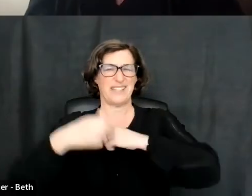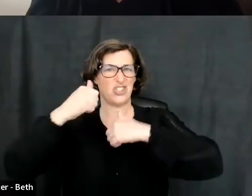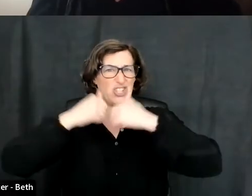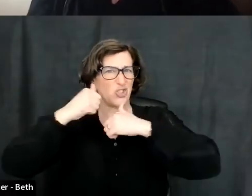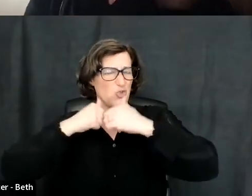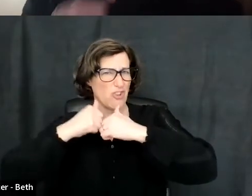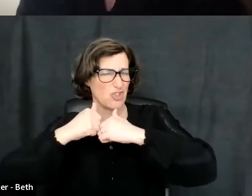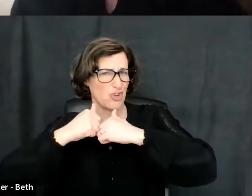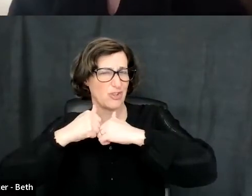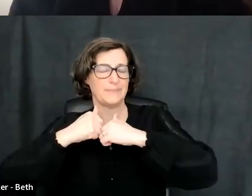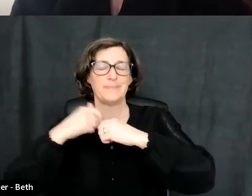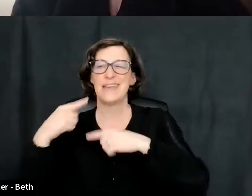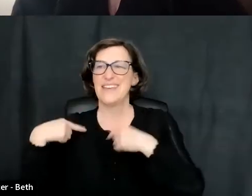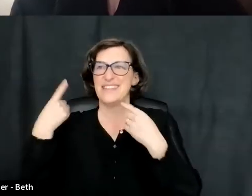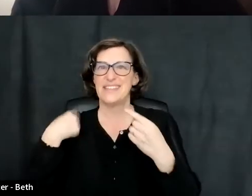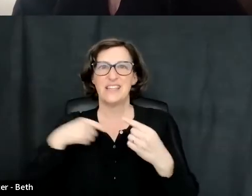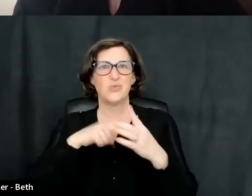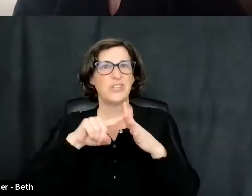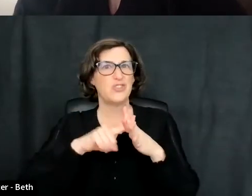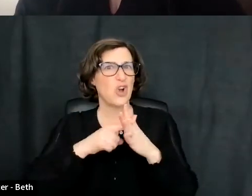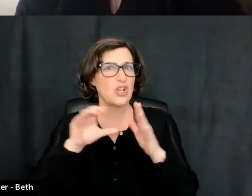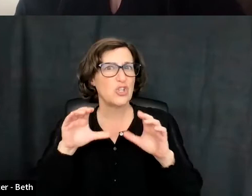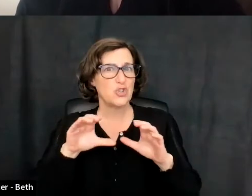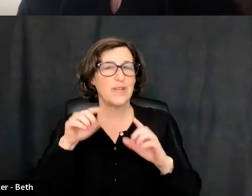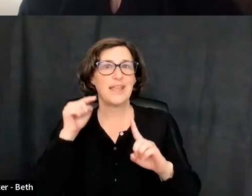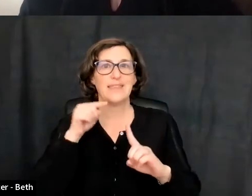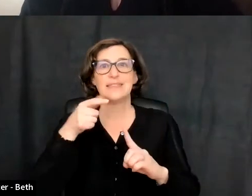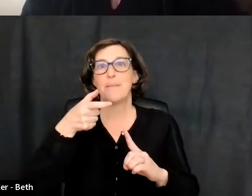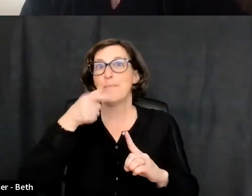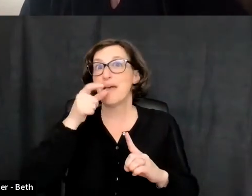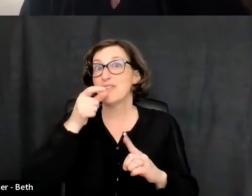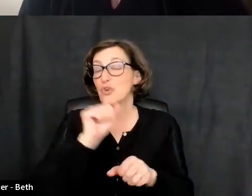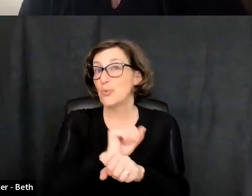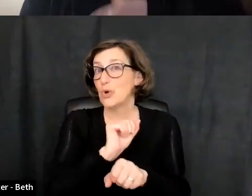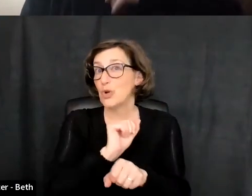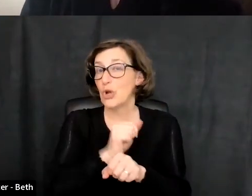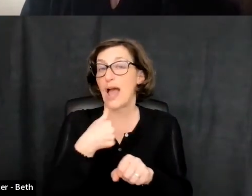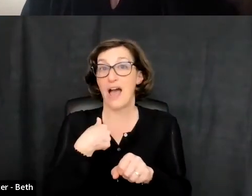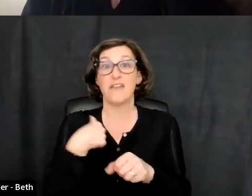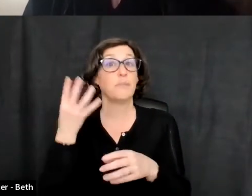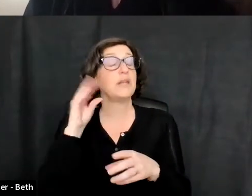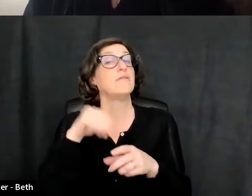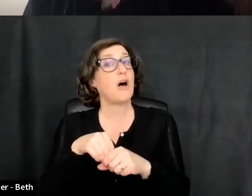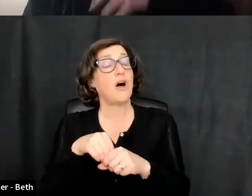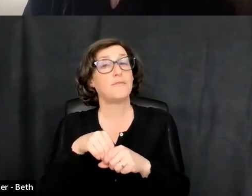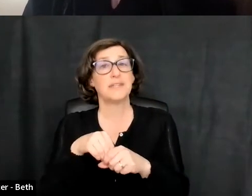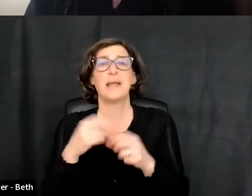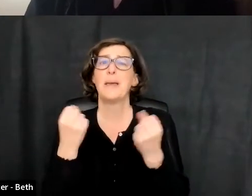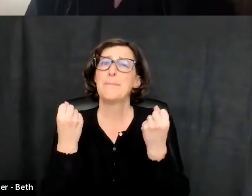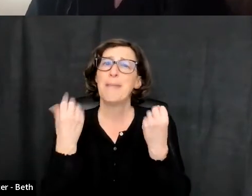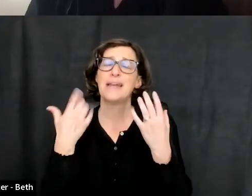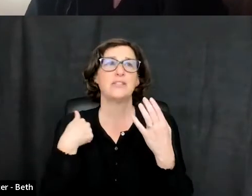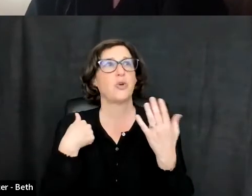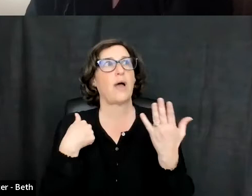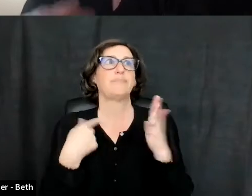like, since we started doing this methadone work, you know, I've been involved in so many, you know, like, I'm sitting